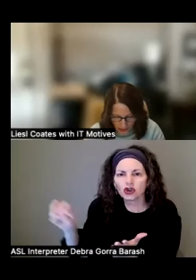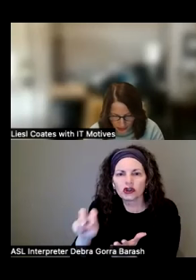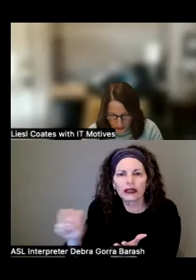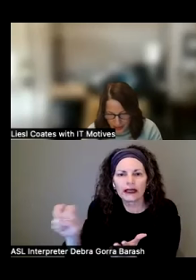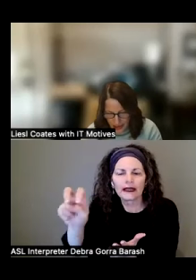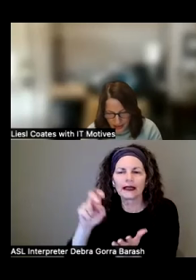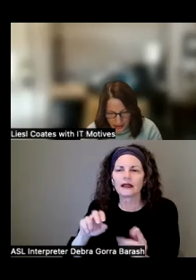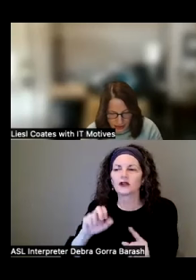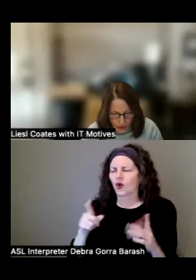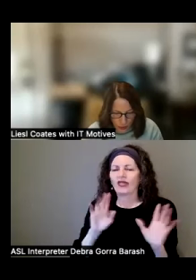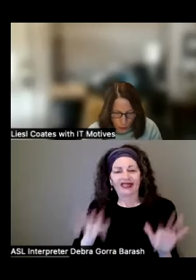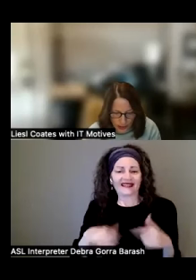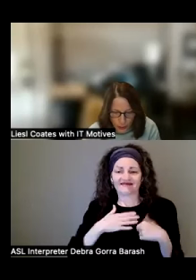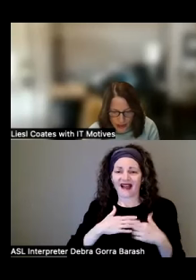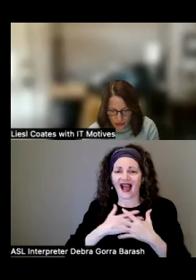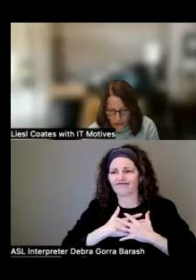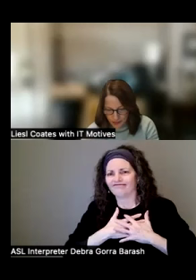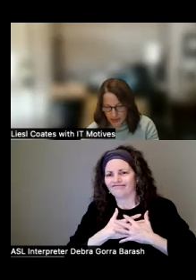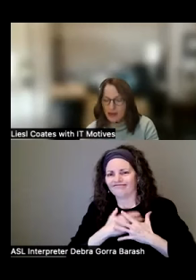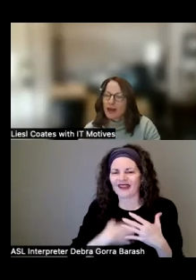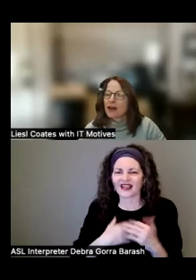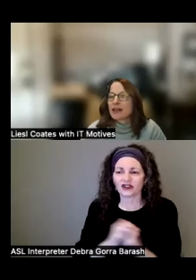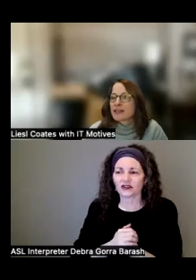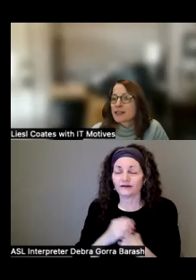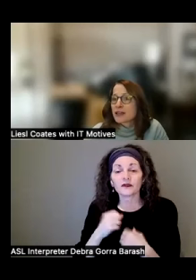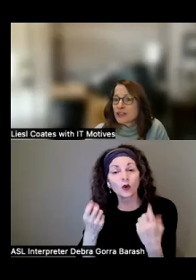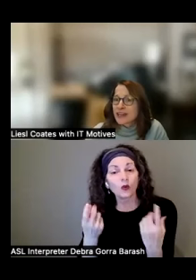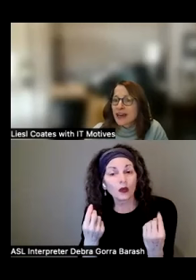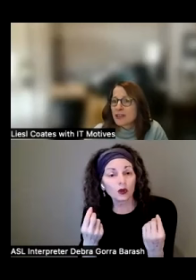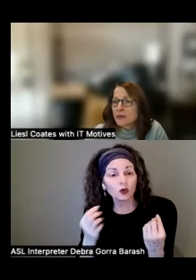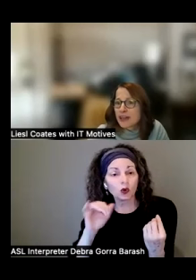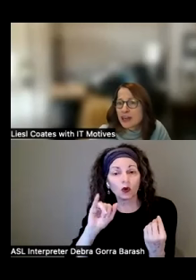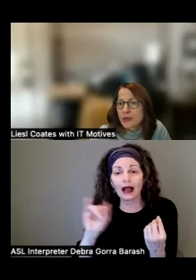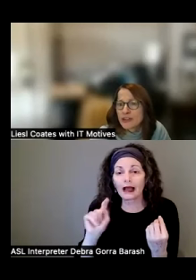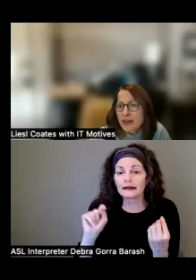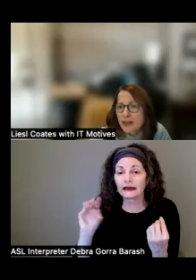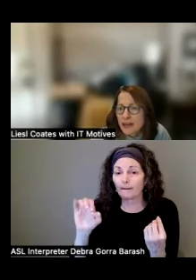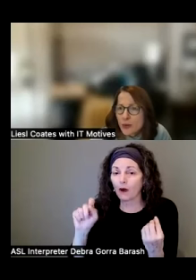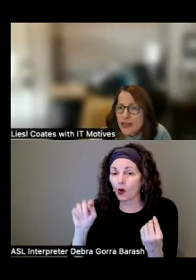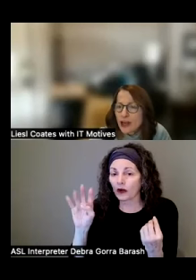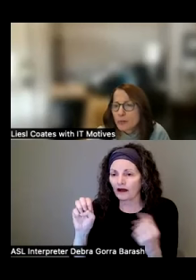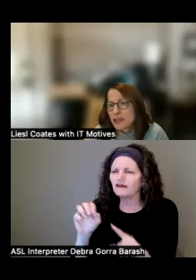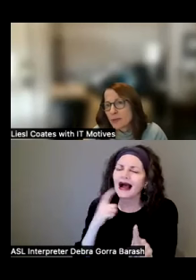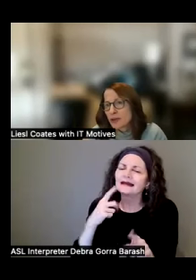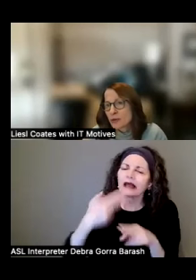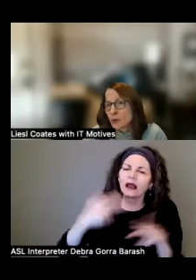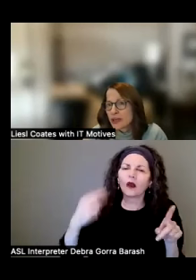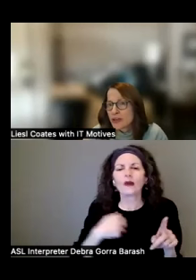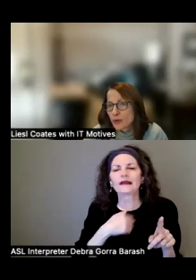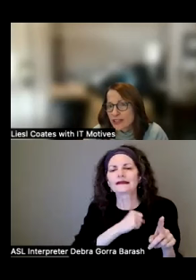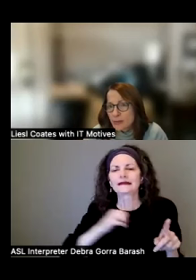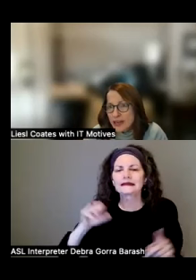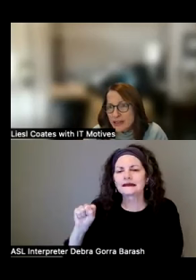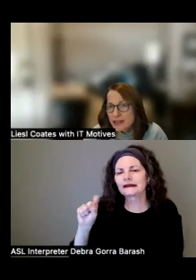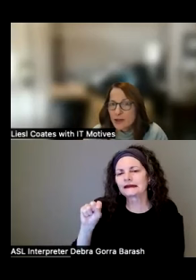all about. So what do we do? As I said, we're staffing, but how do we do that? We help people